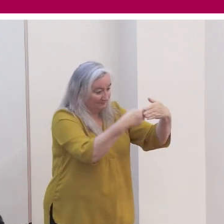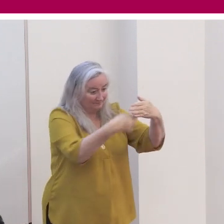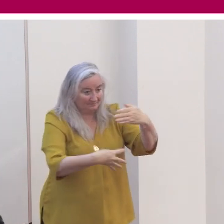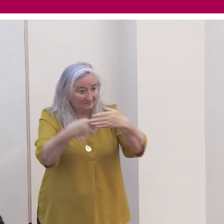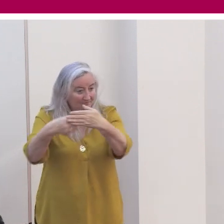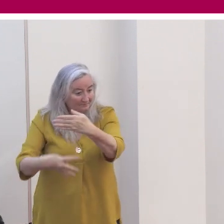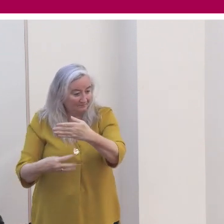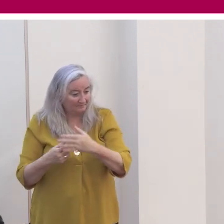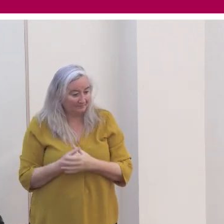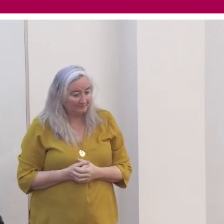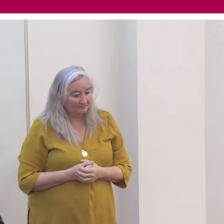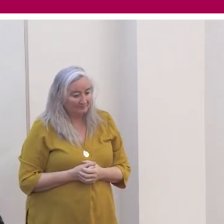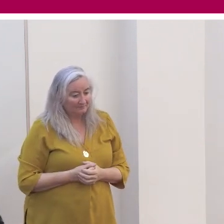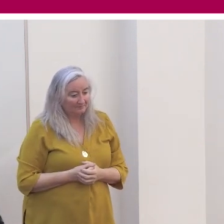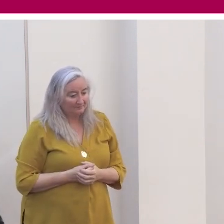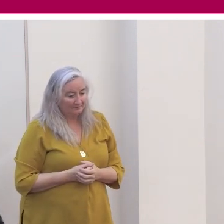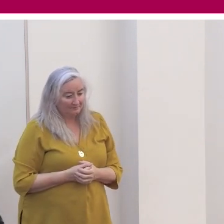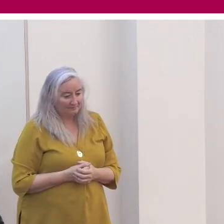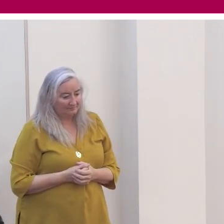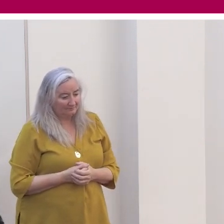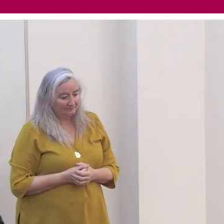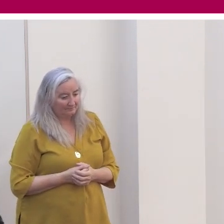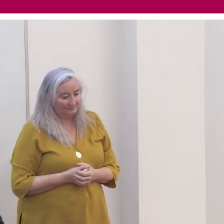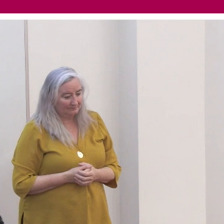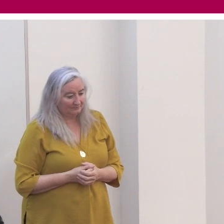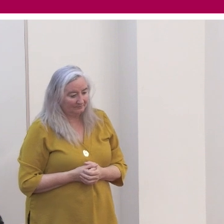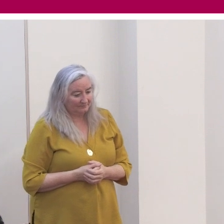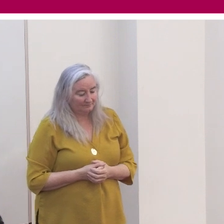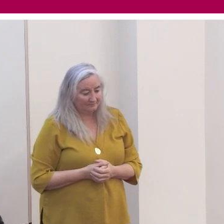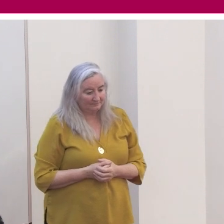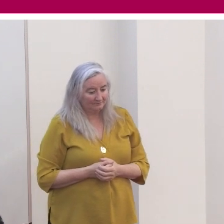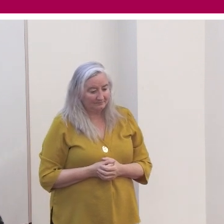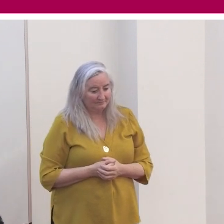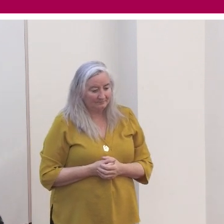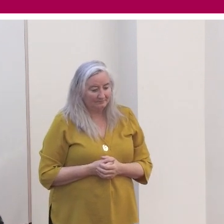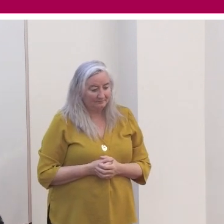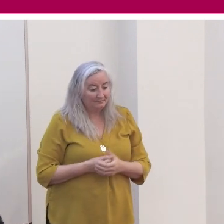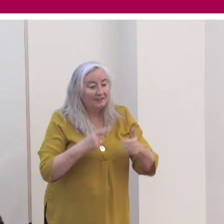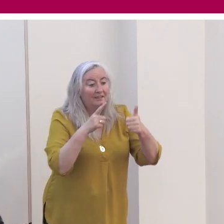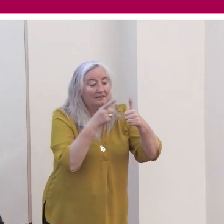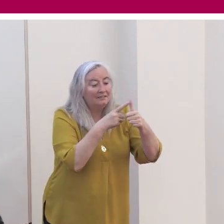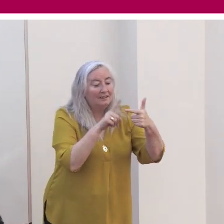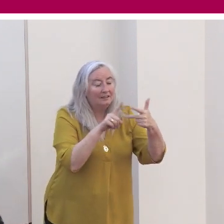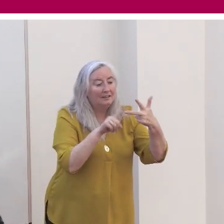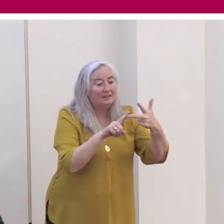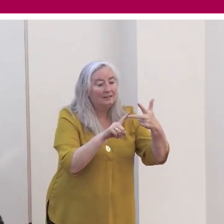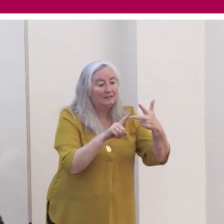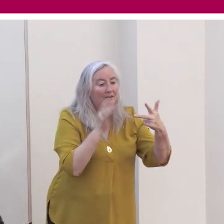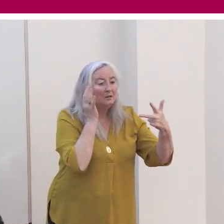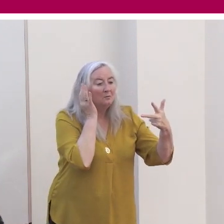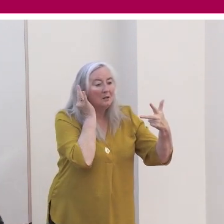means or empowered just to make autonomous decisions about their lives. Their lives are completely controlled by